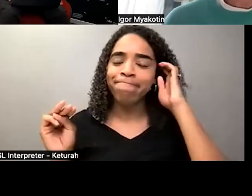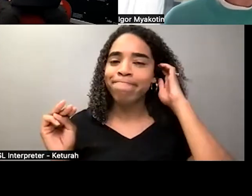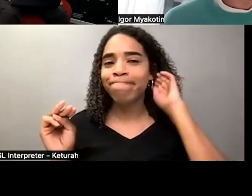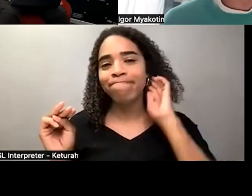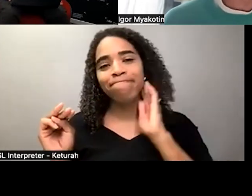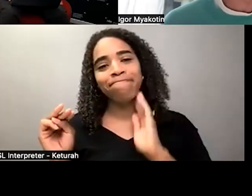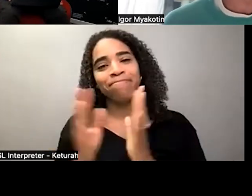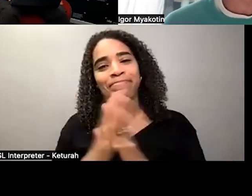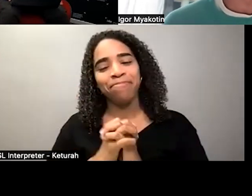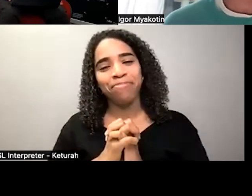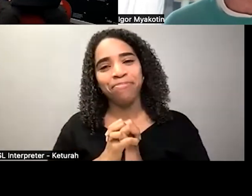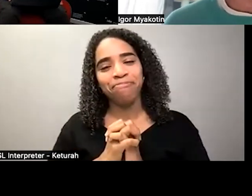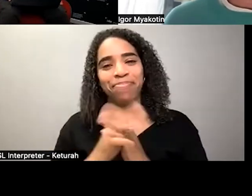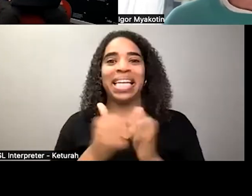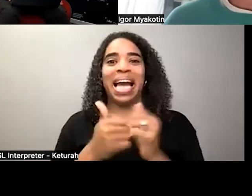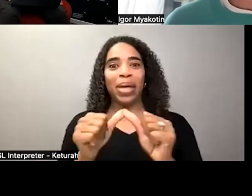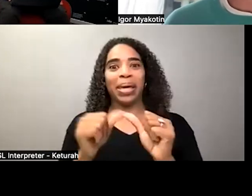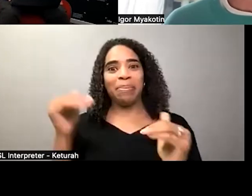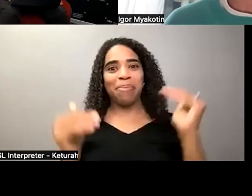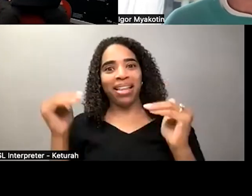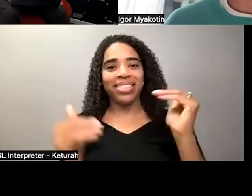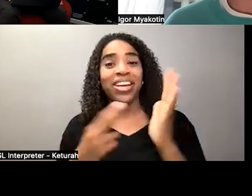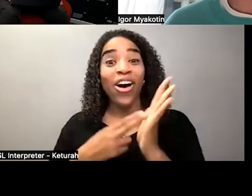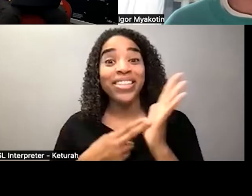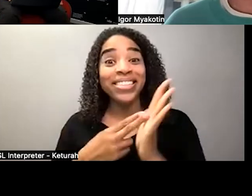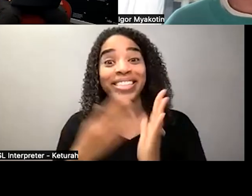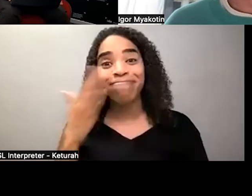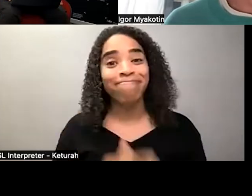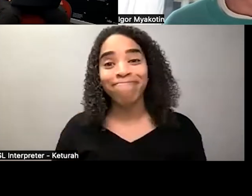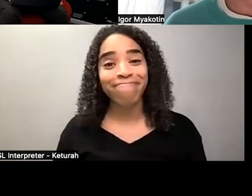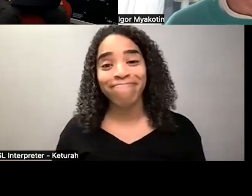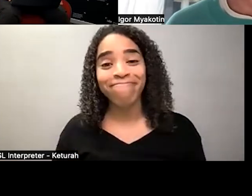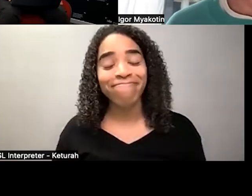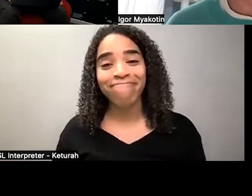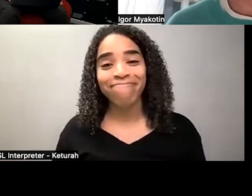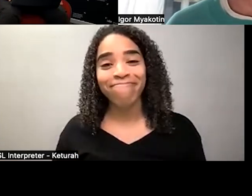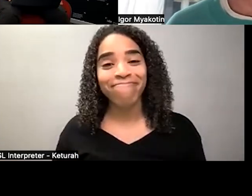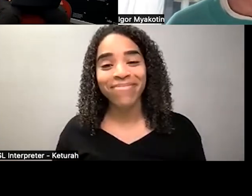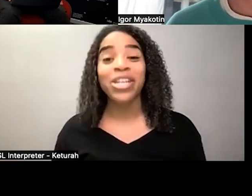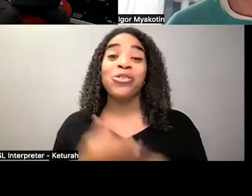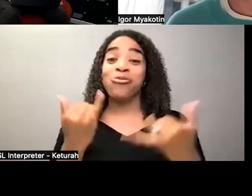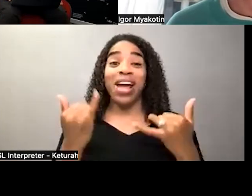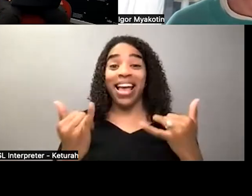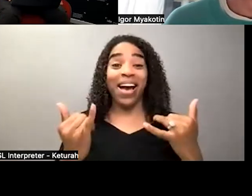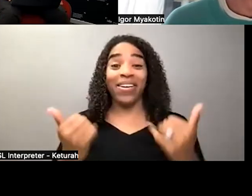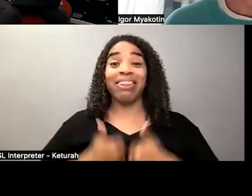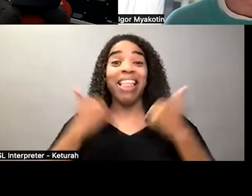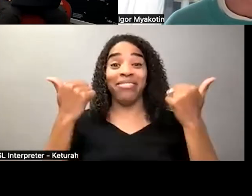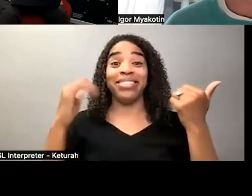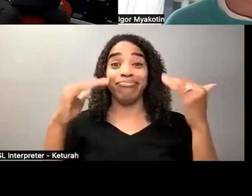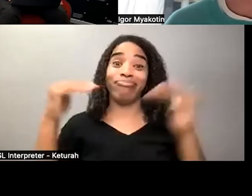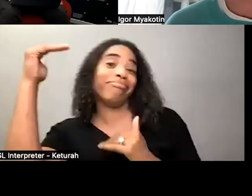how to strike the balance? Honestly, I don't know, because right now we're very unbalanced,